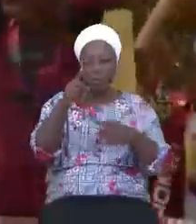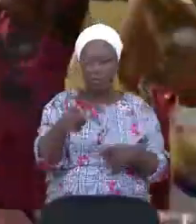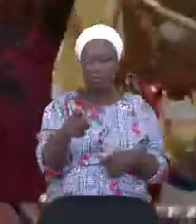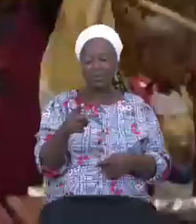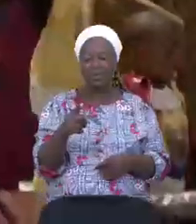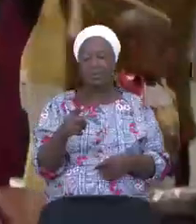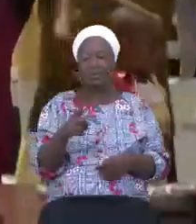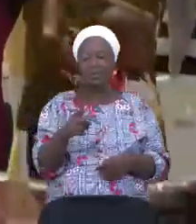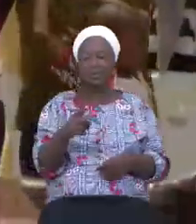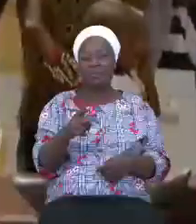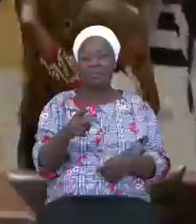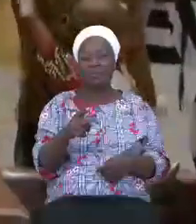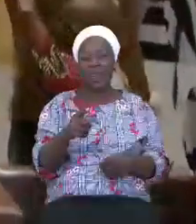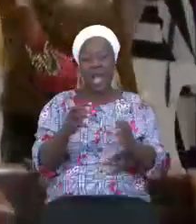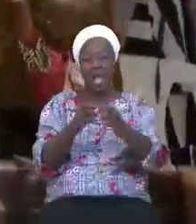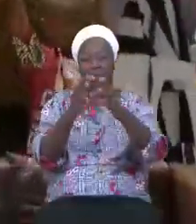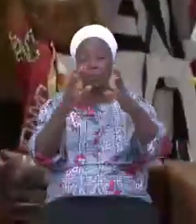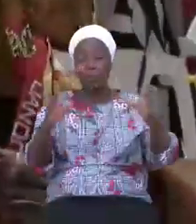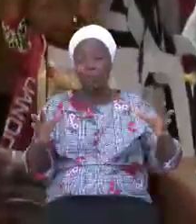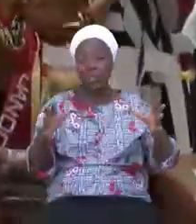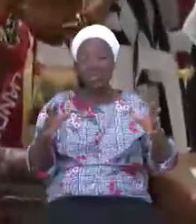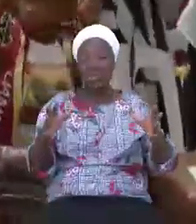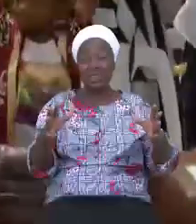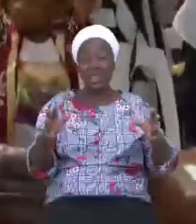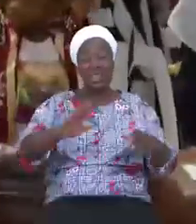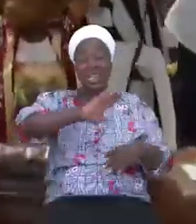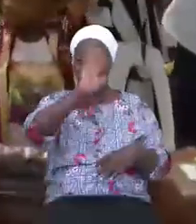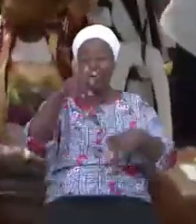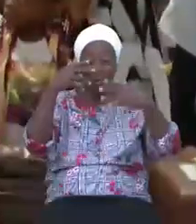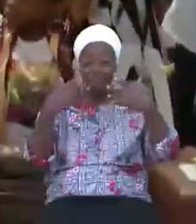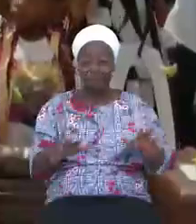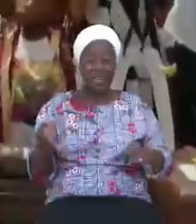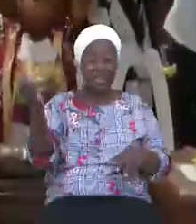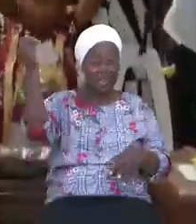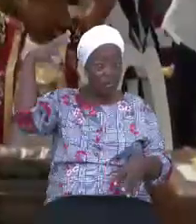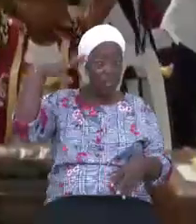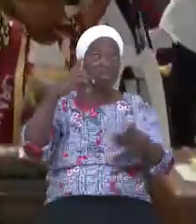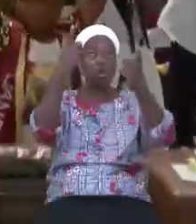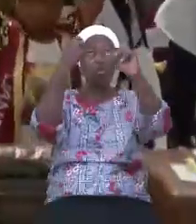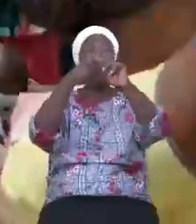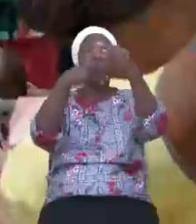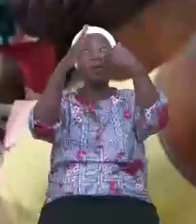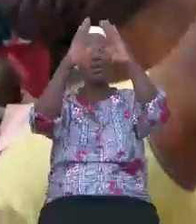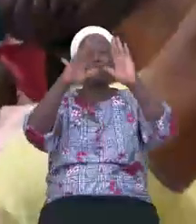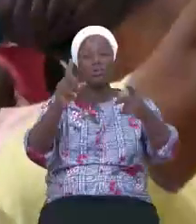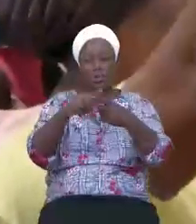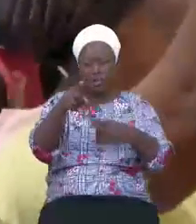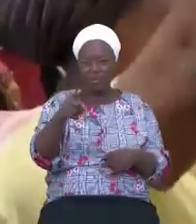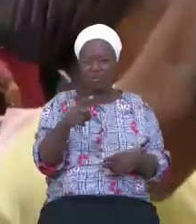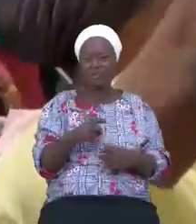you. Abundant, inexhaustible grace coming from heaven unto